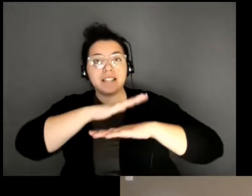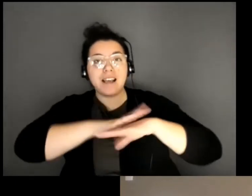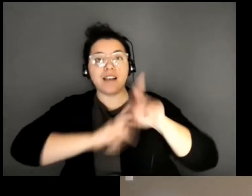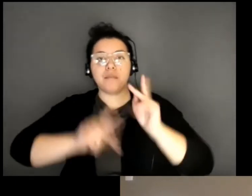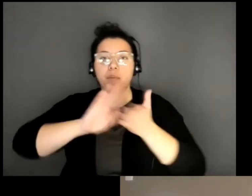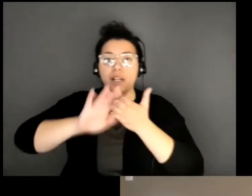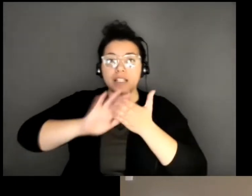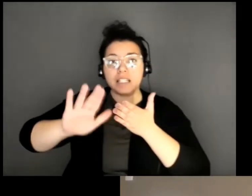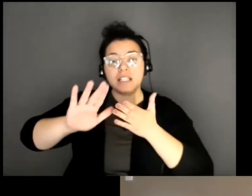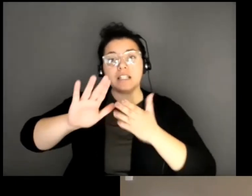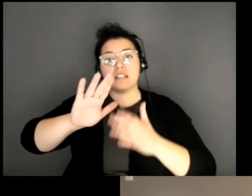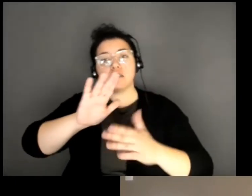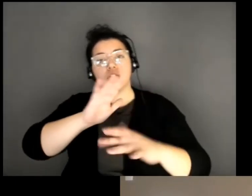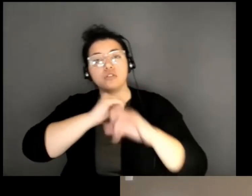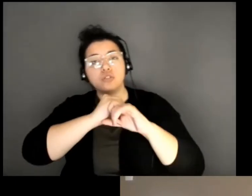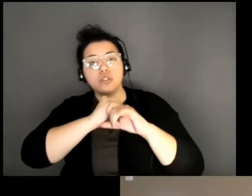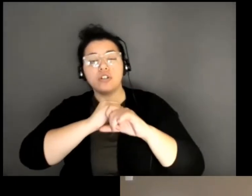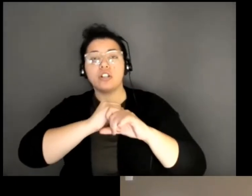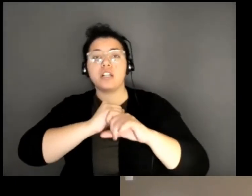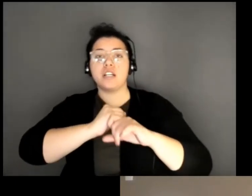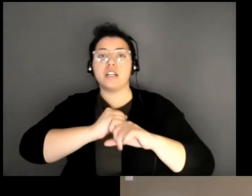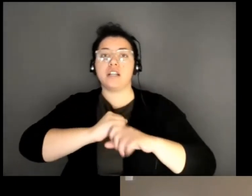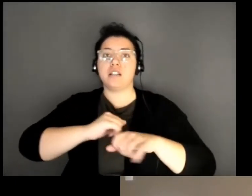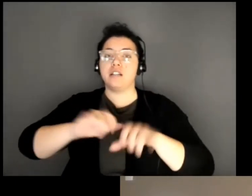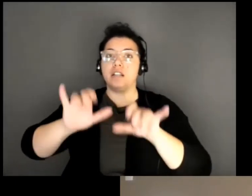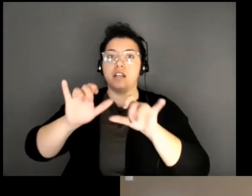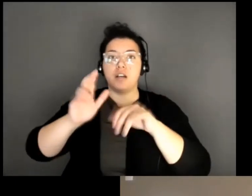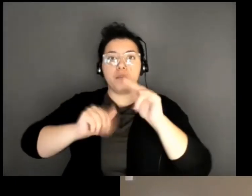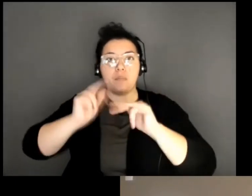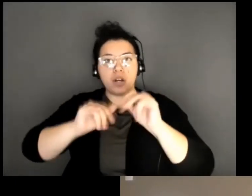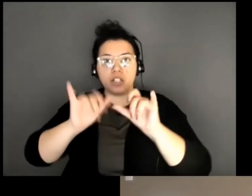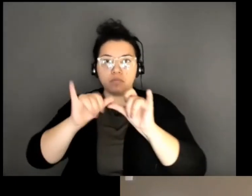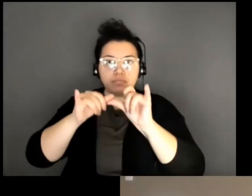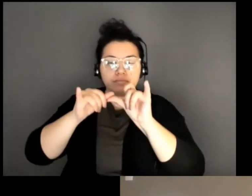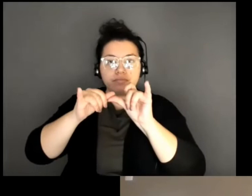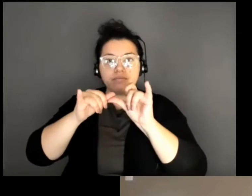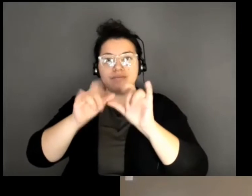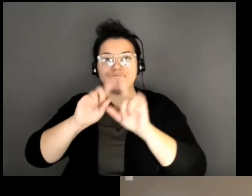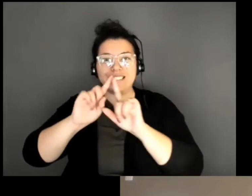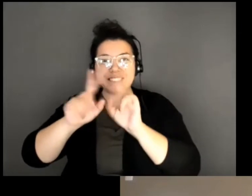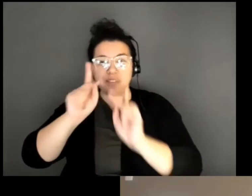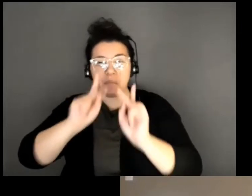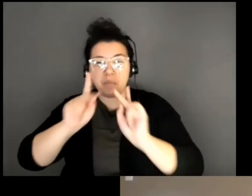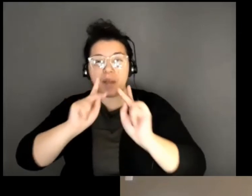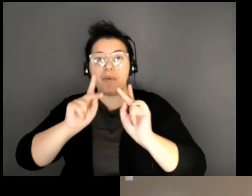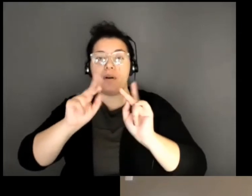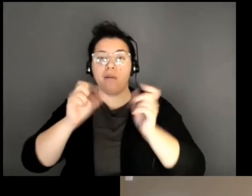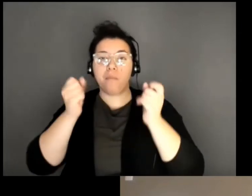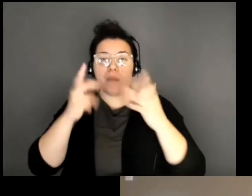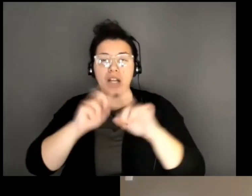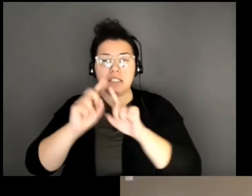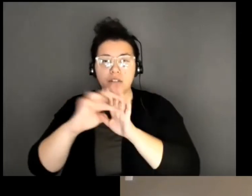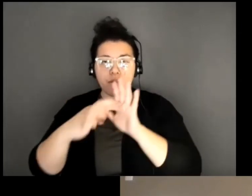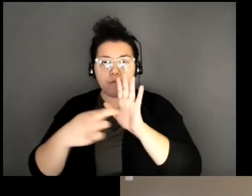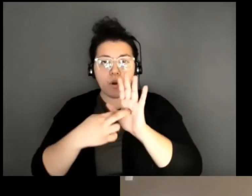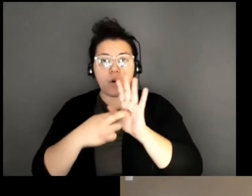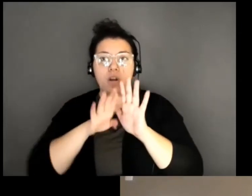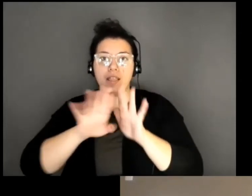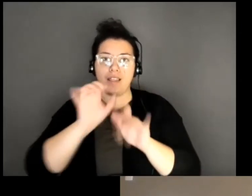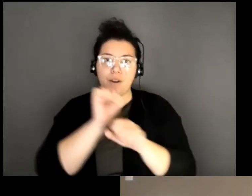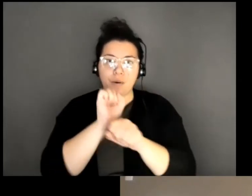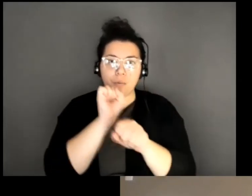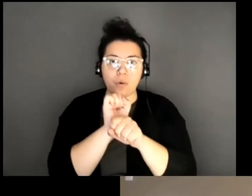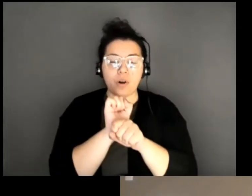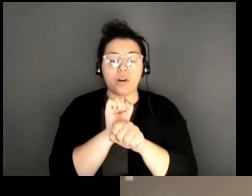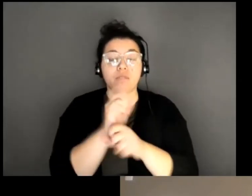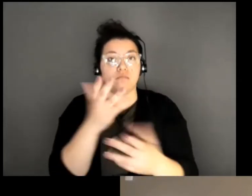security officers, to the building engineers, to everybody behind the scenes. There's labor costs, there's the